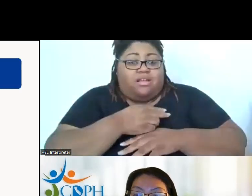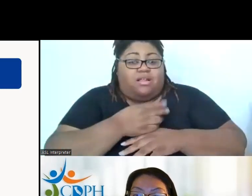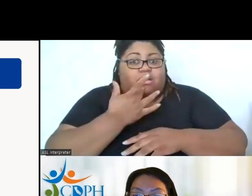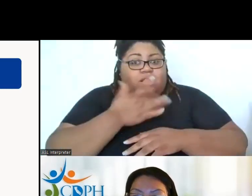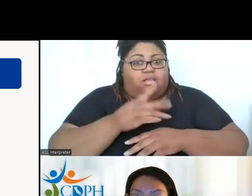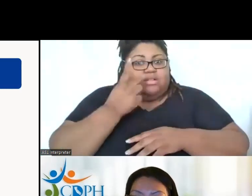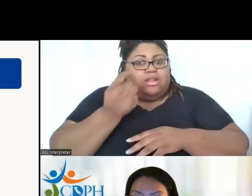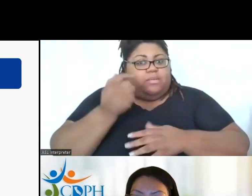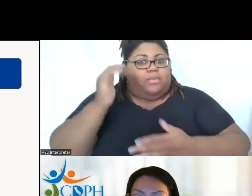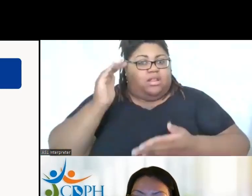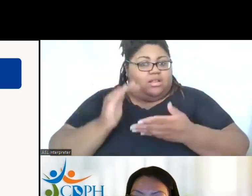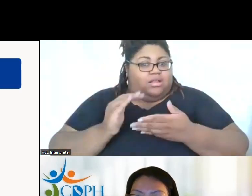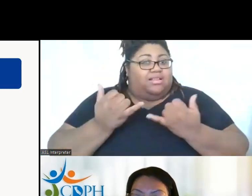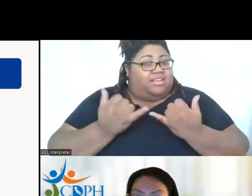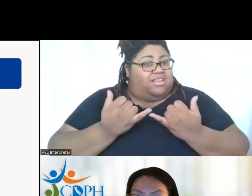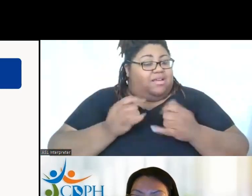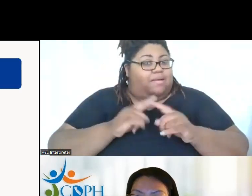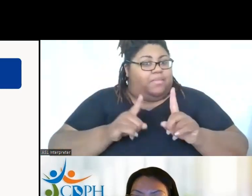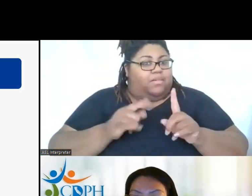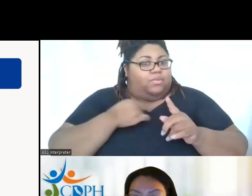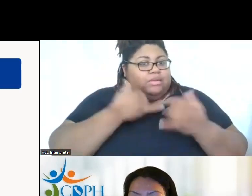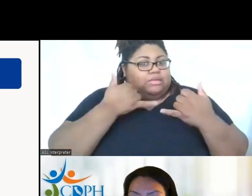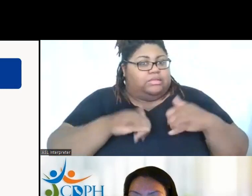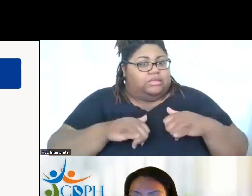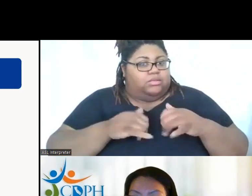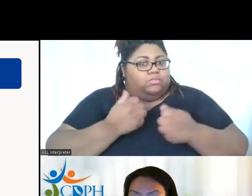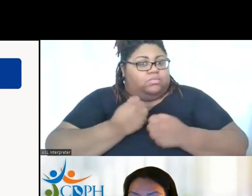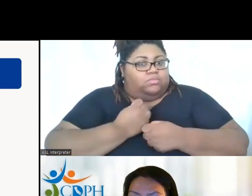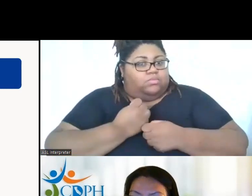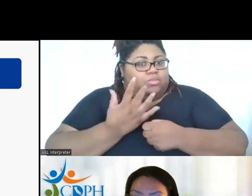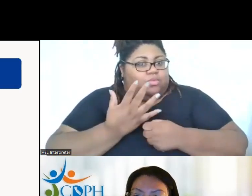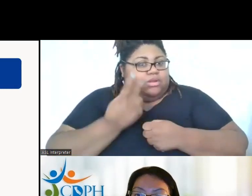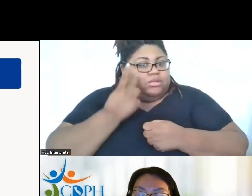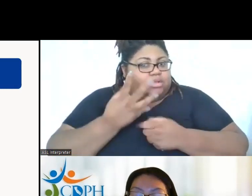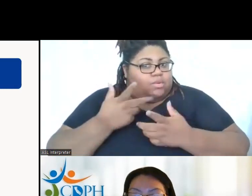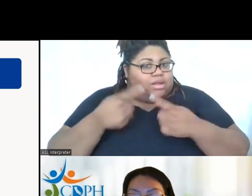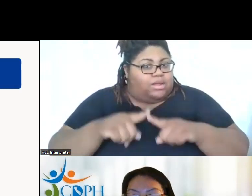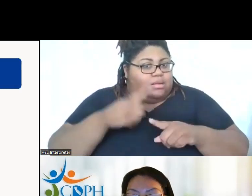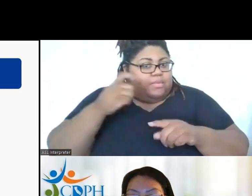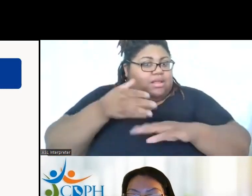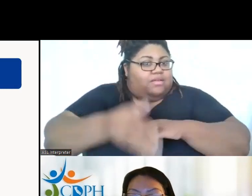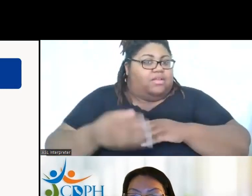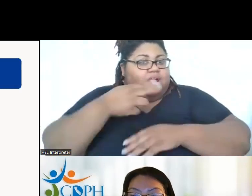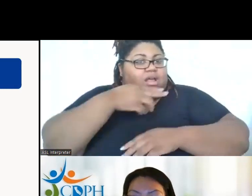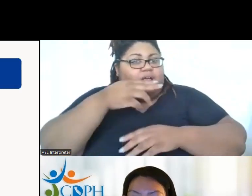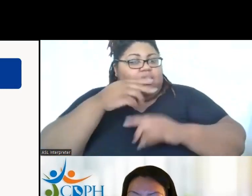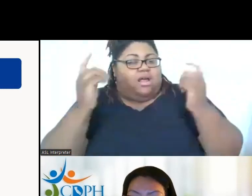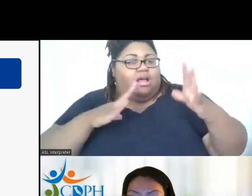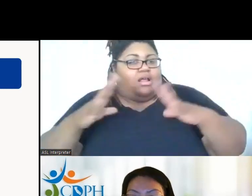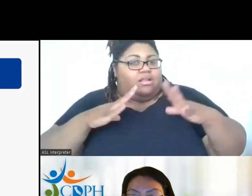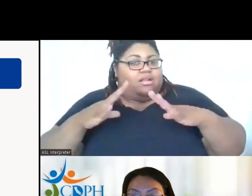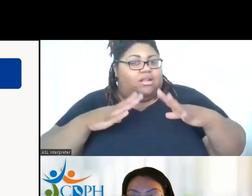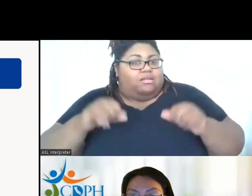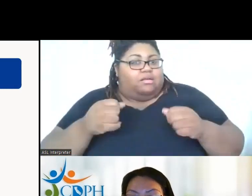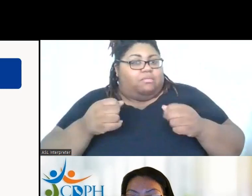now. We're still bracing ourselves for a post-holiday bump potentially, but we're hopeful